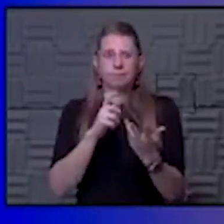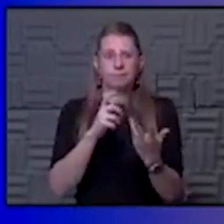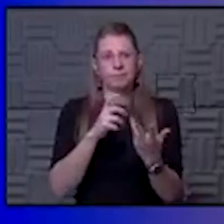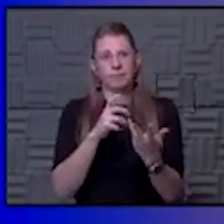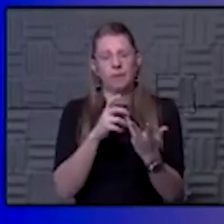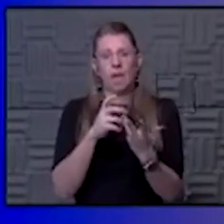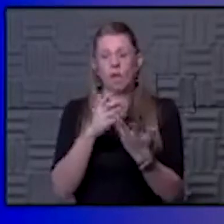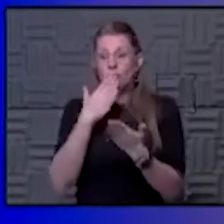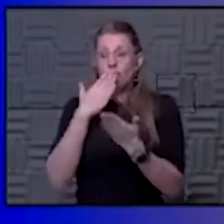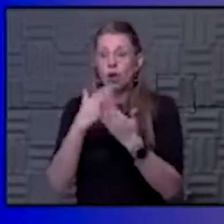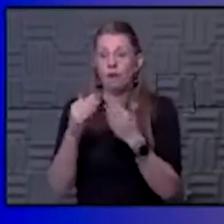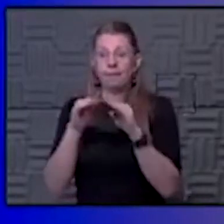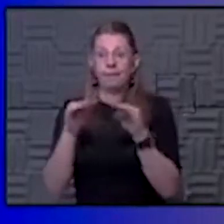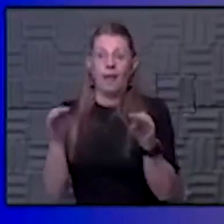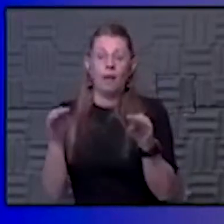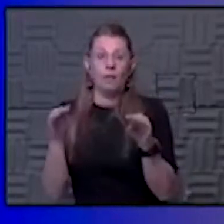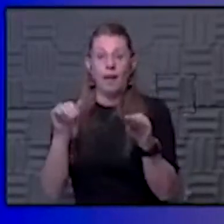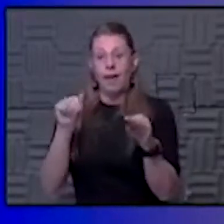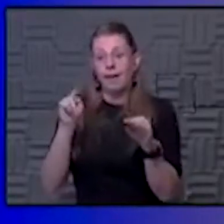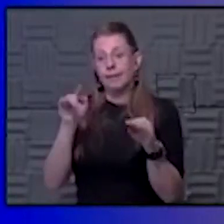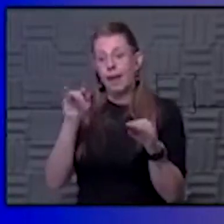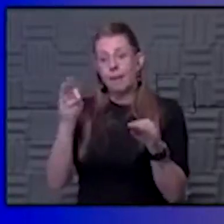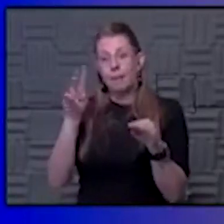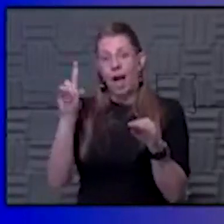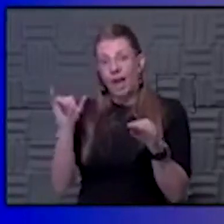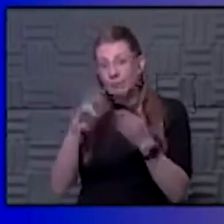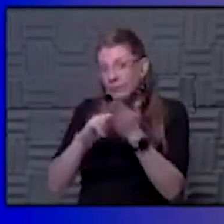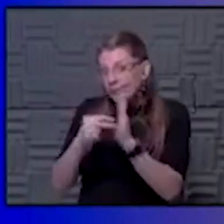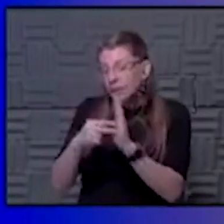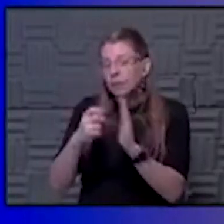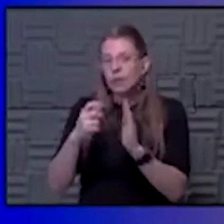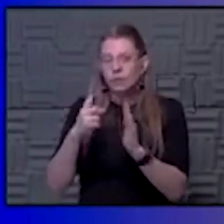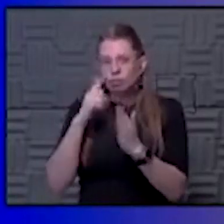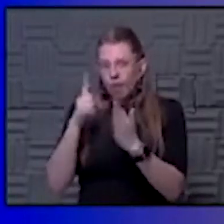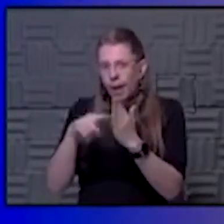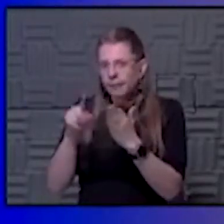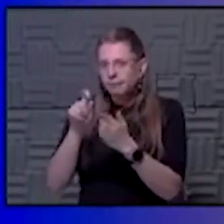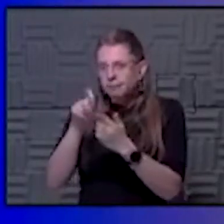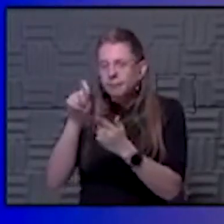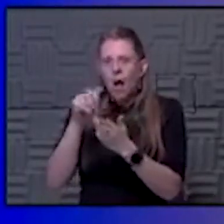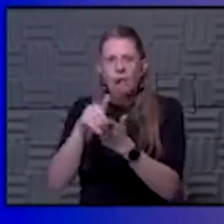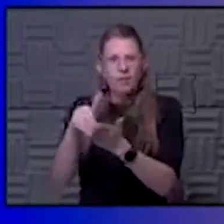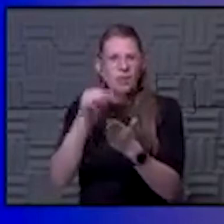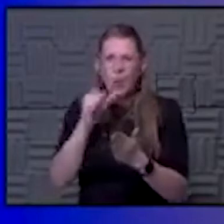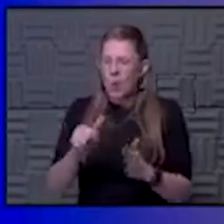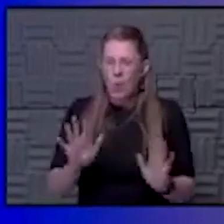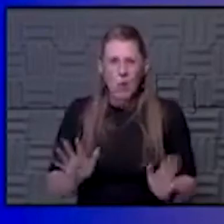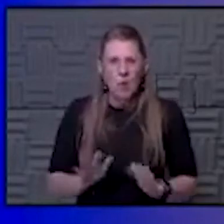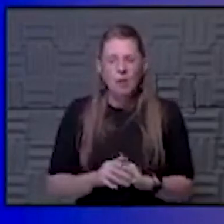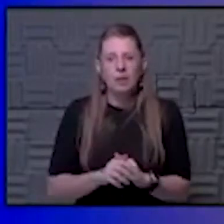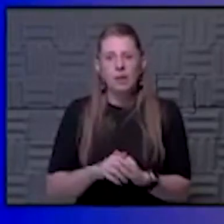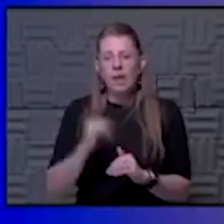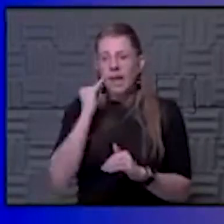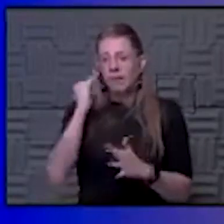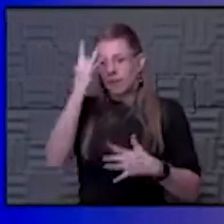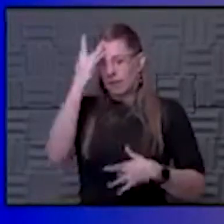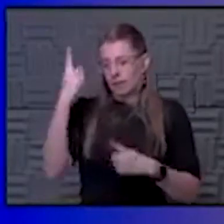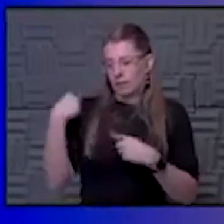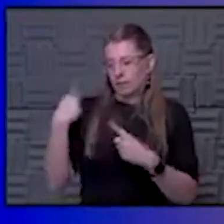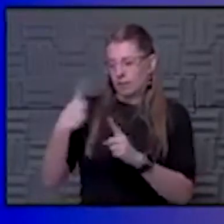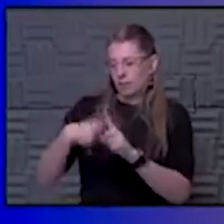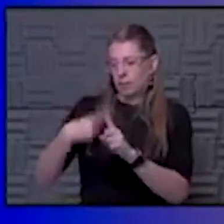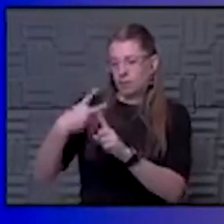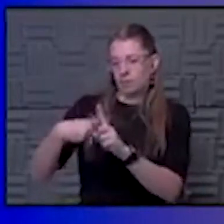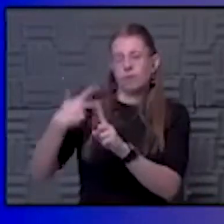antibodies are, and we don't routinely check those. So if you've had the disease within the last 2 months, maybe even out to the last 3 months, you can